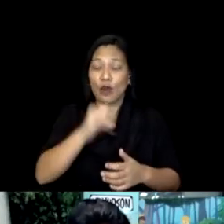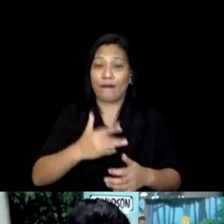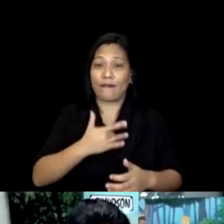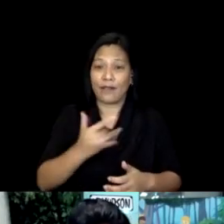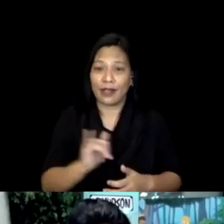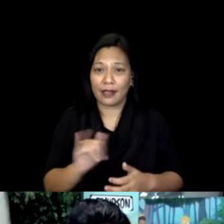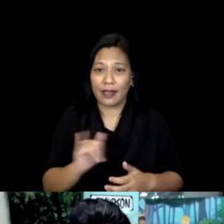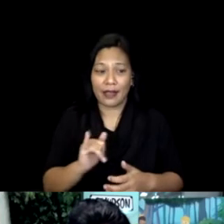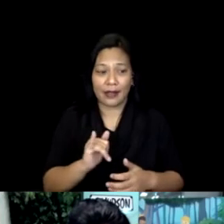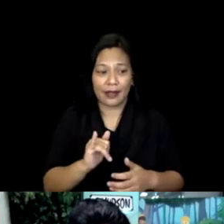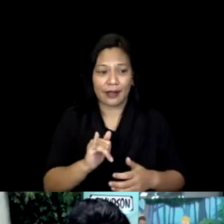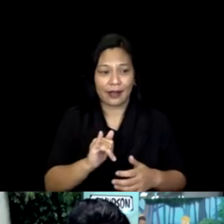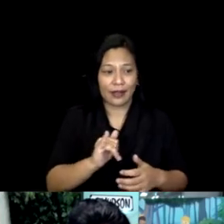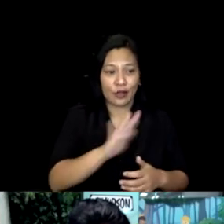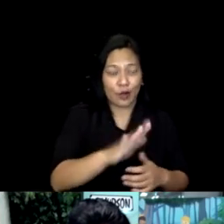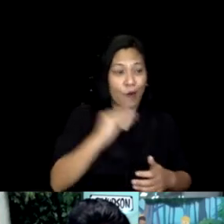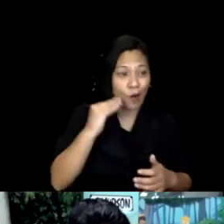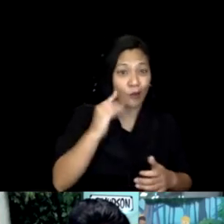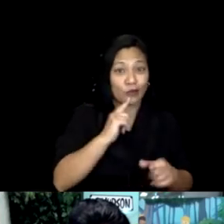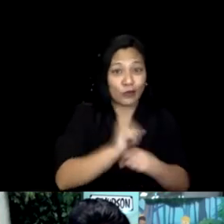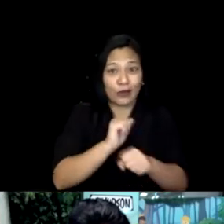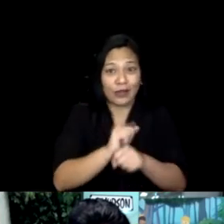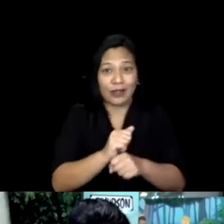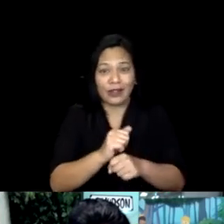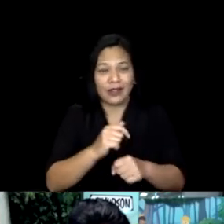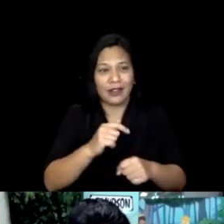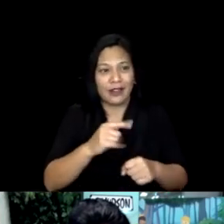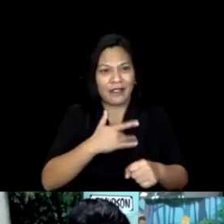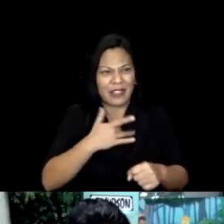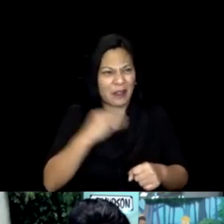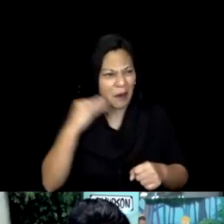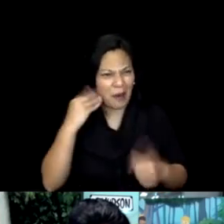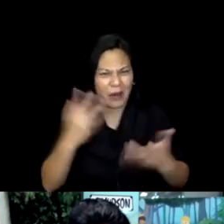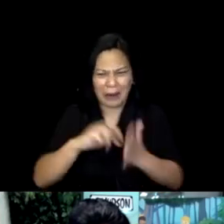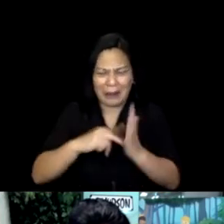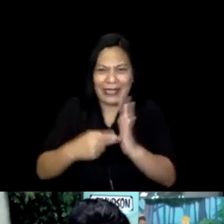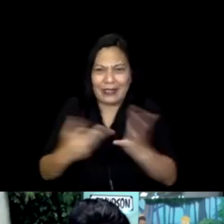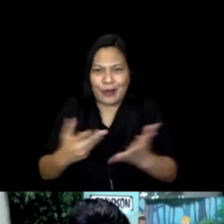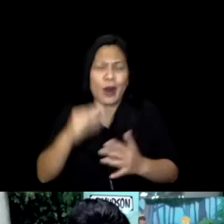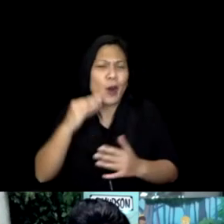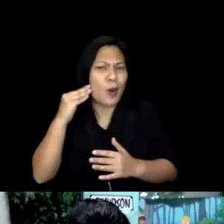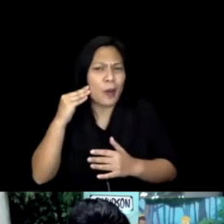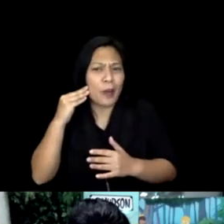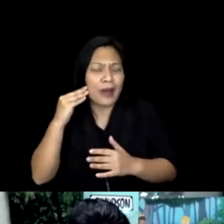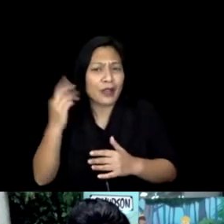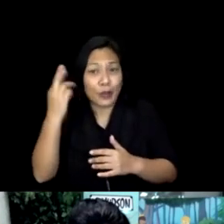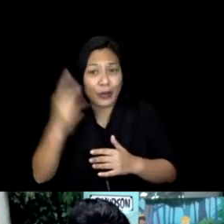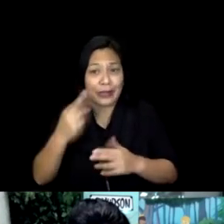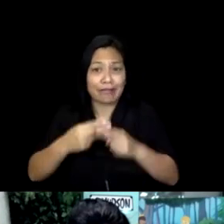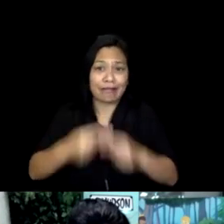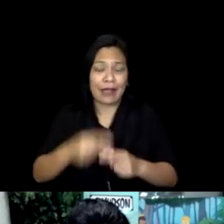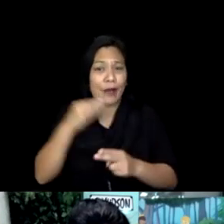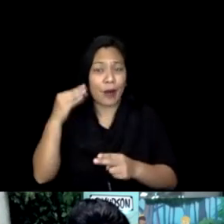various reasons. And so how do you, and what is something that's home? Is it the food? Is it the people? Is it